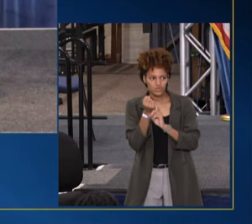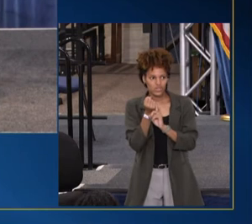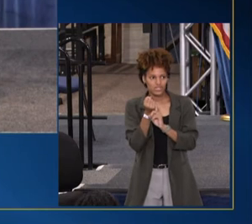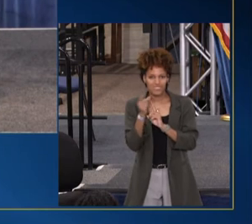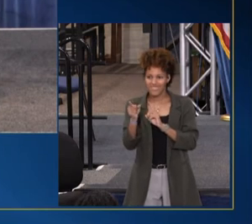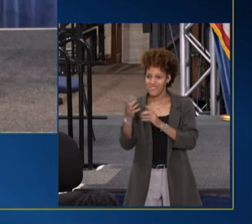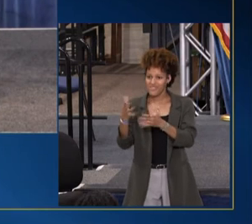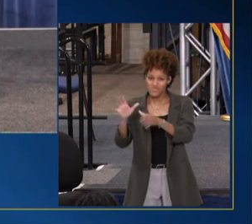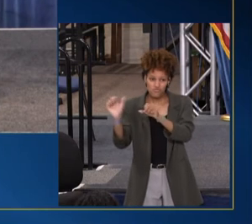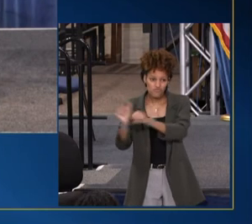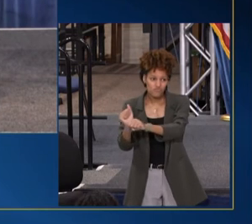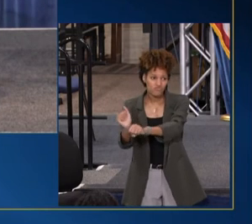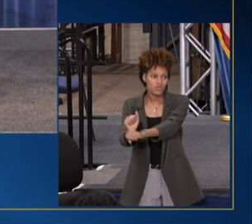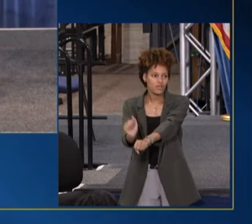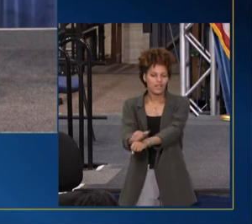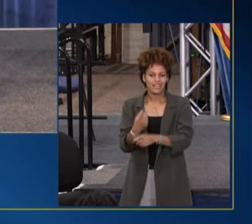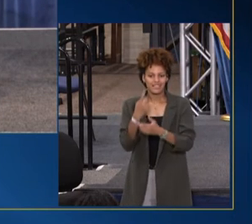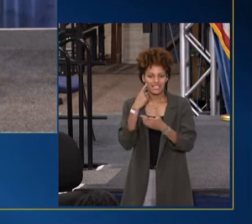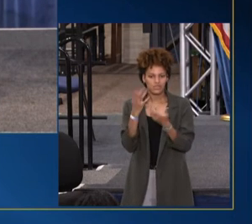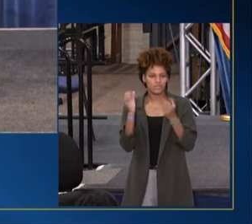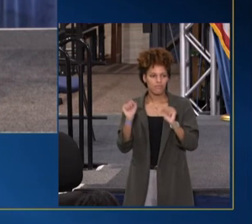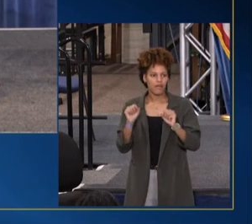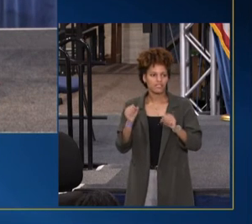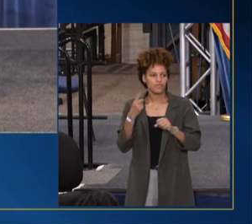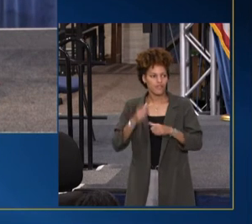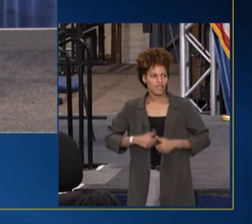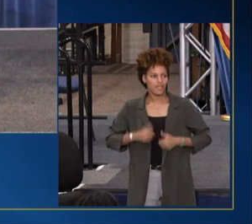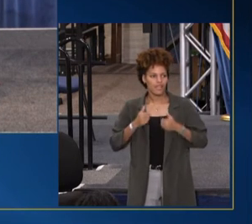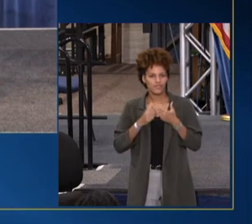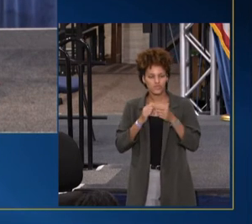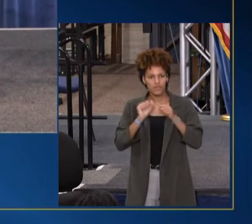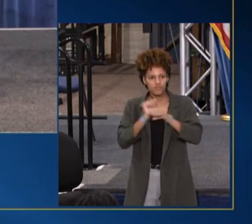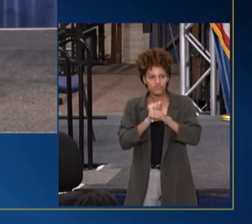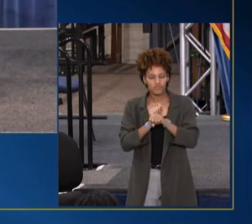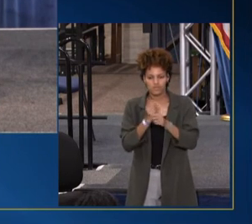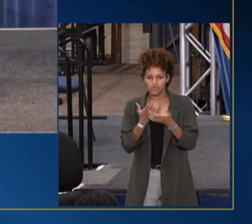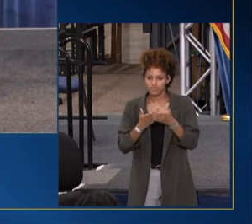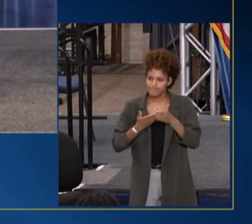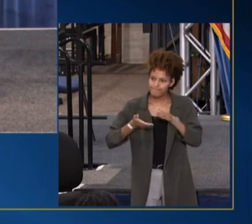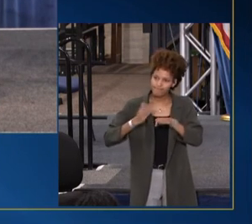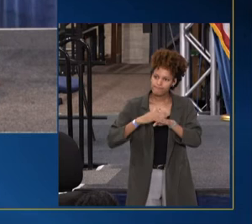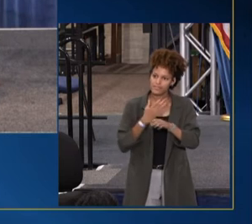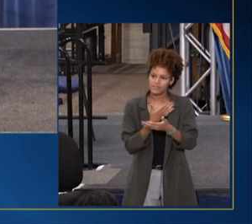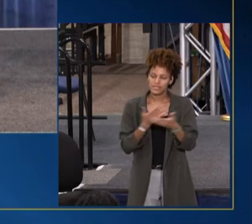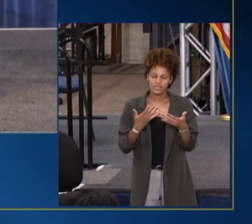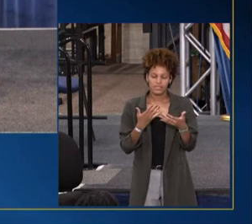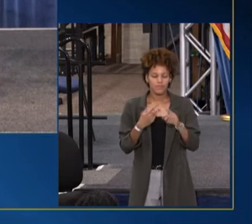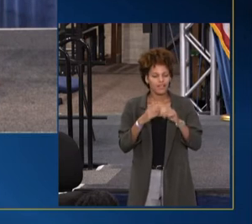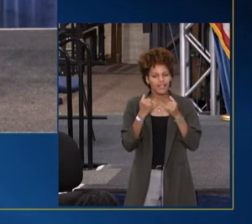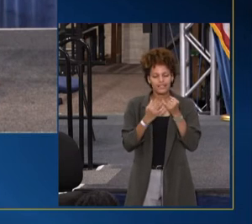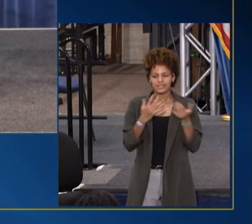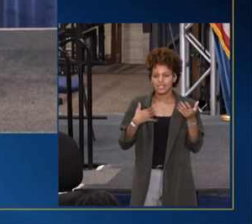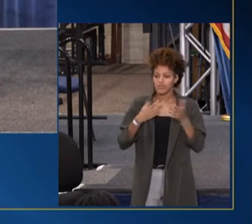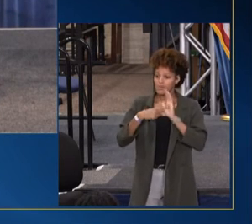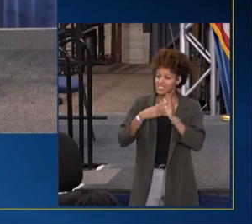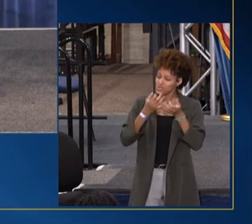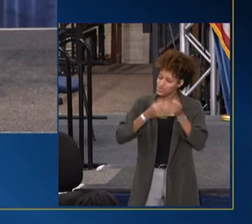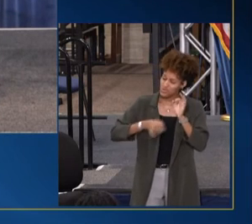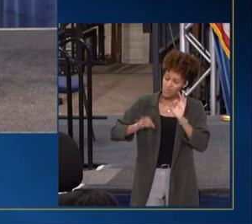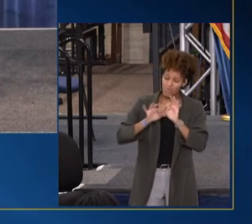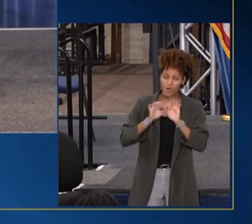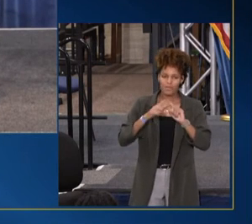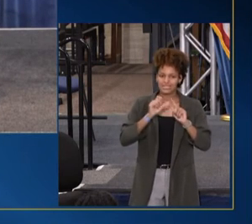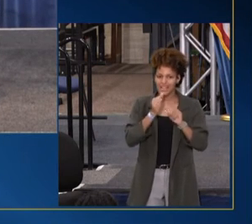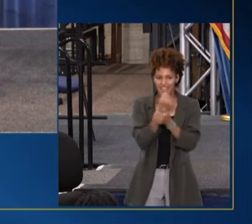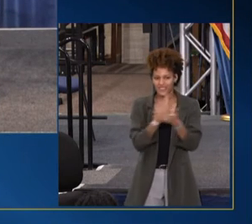something. What would they think was possible? And so I think that's incredible. And the last thing I want to say is that representation is important, but it's